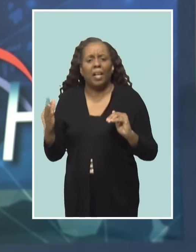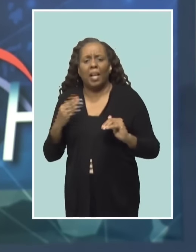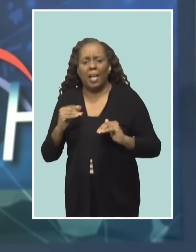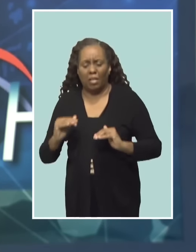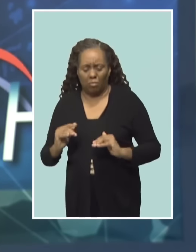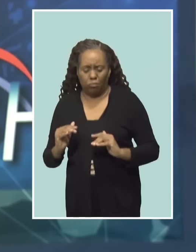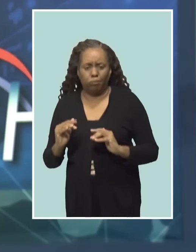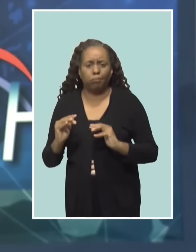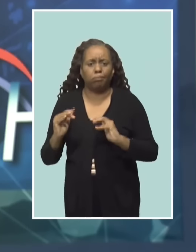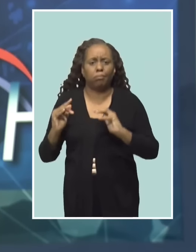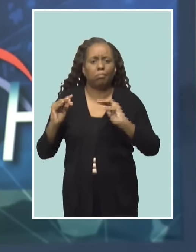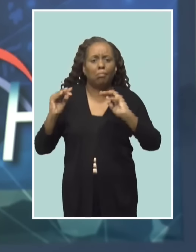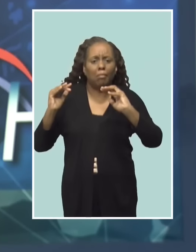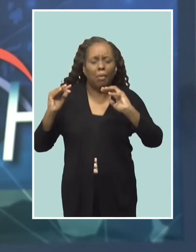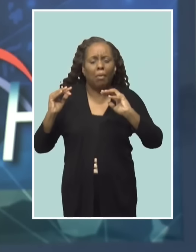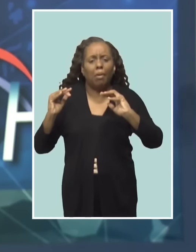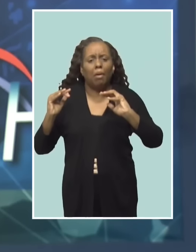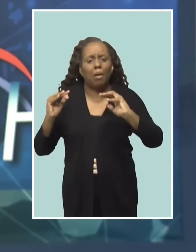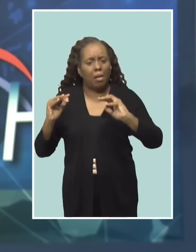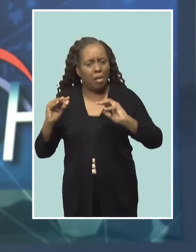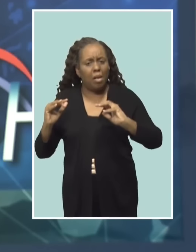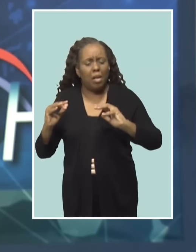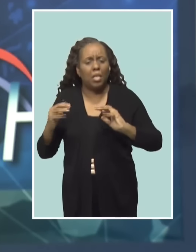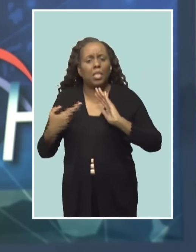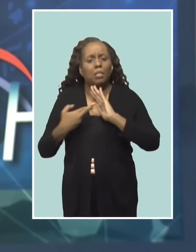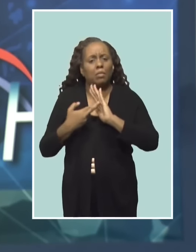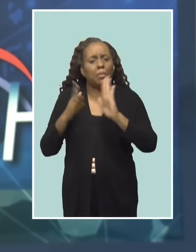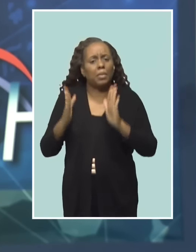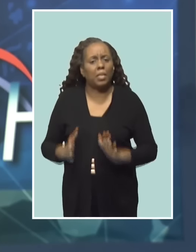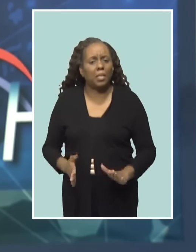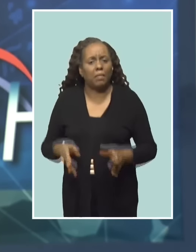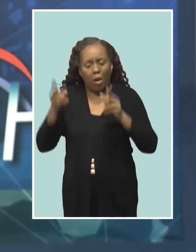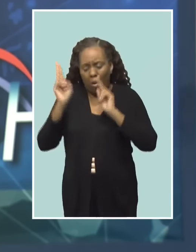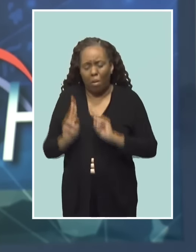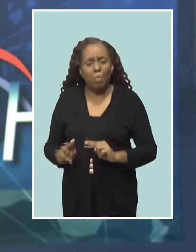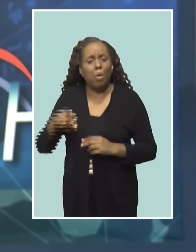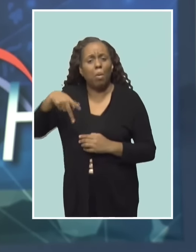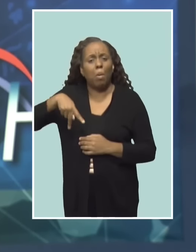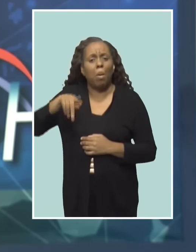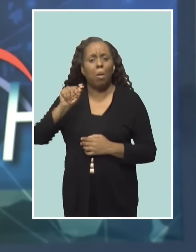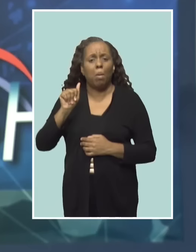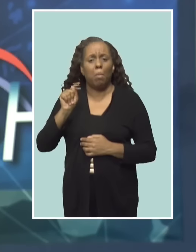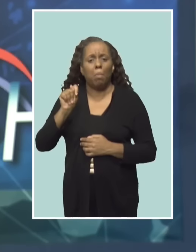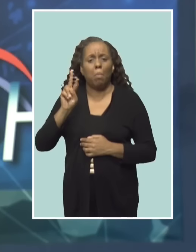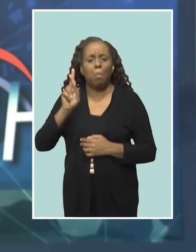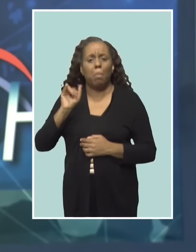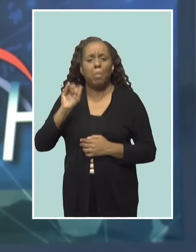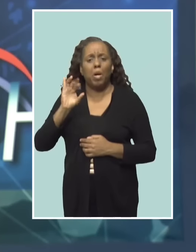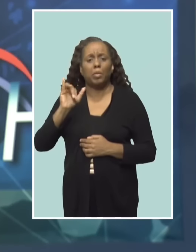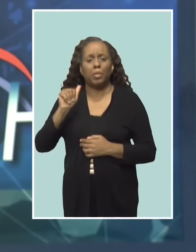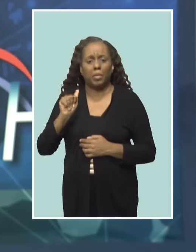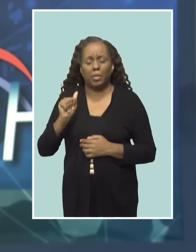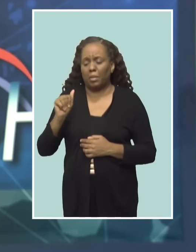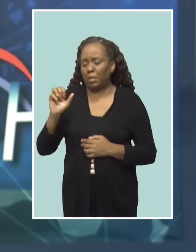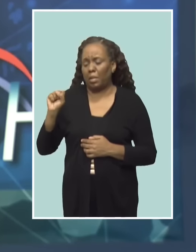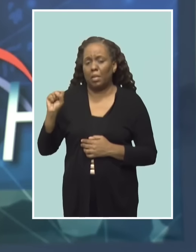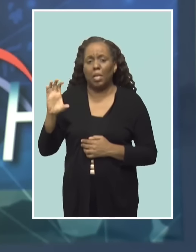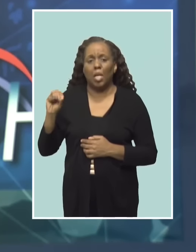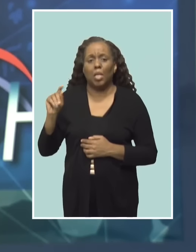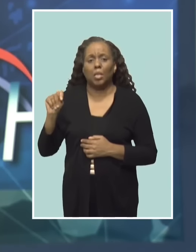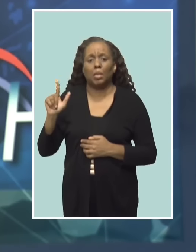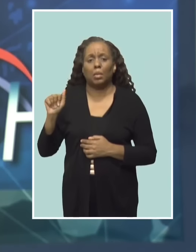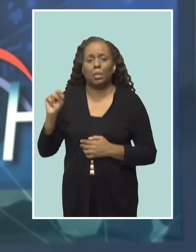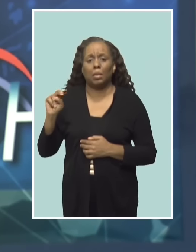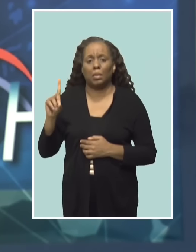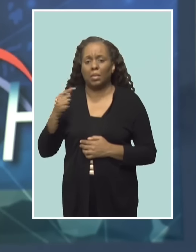Plastics Treaty. Commonwealth Secretary-General, the Right Honourable Patricia Scotland, says the progress made with